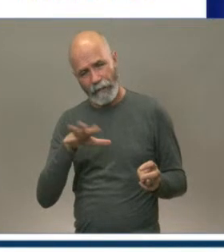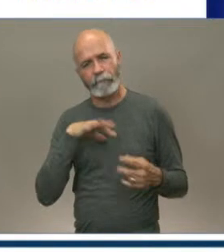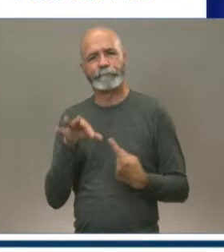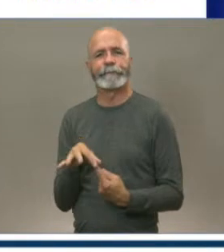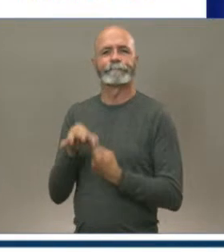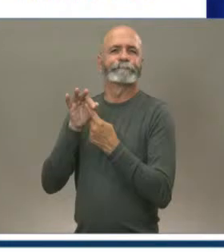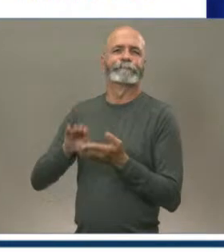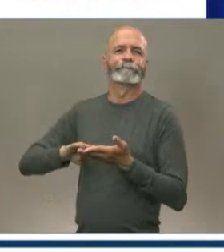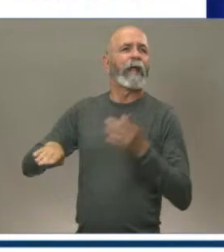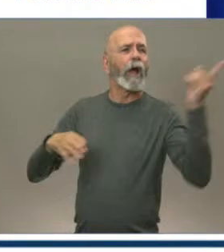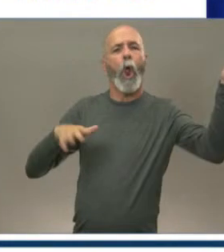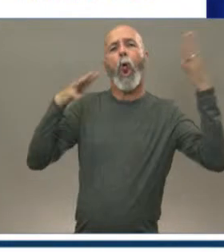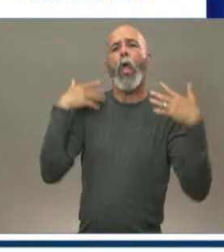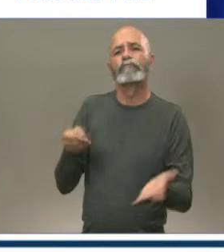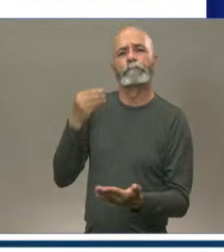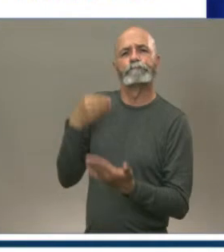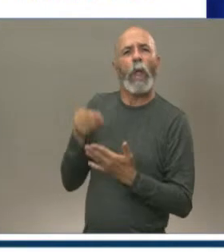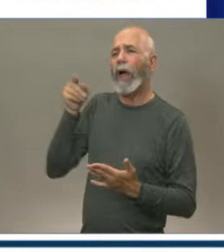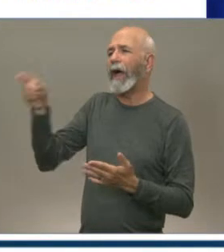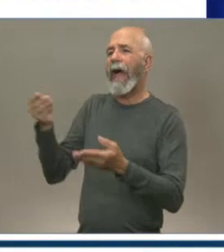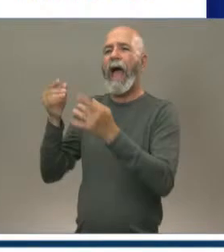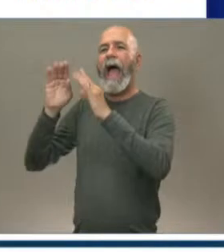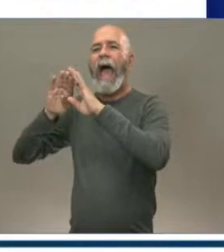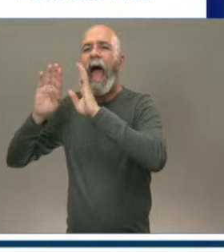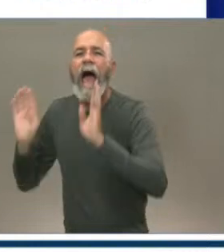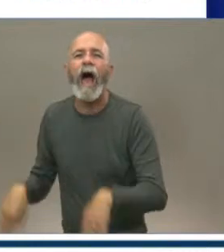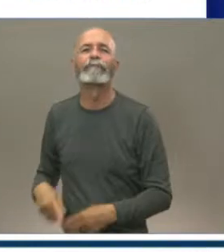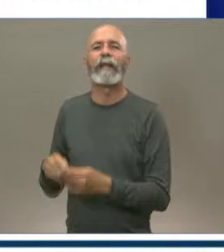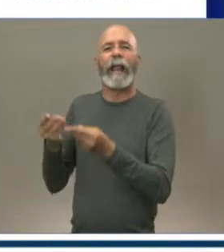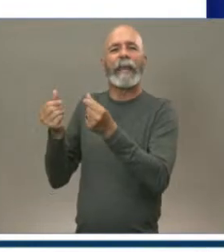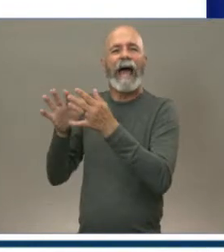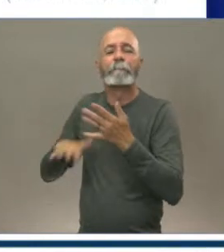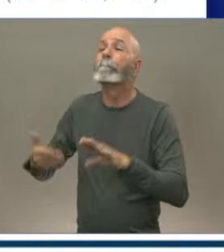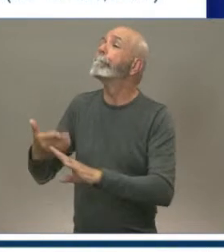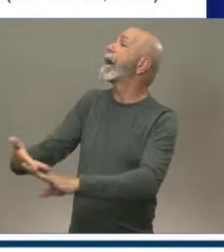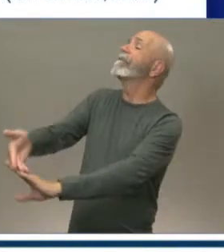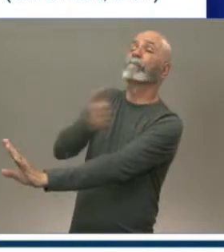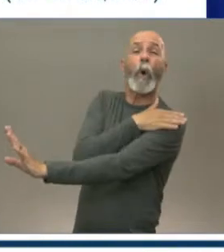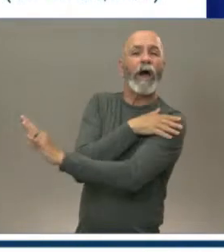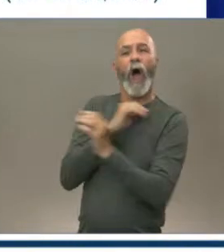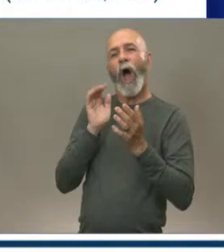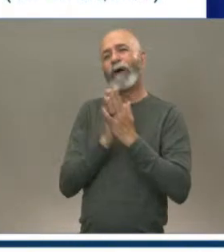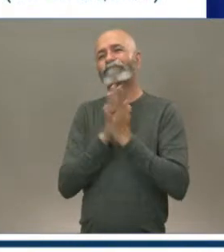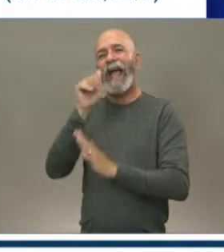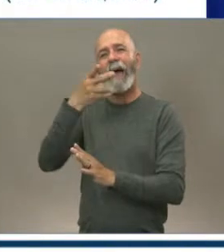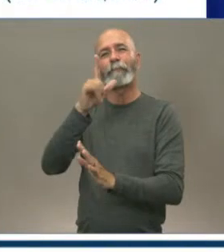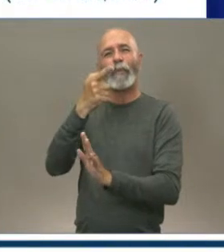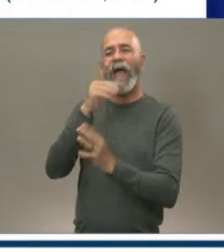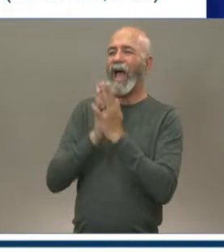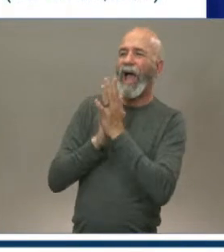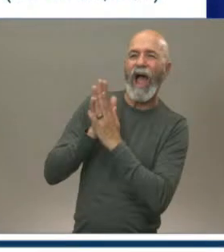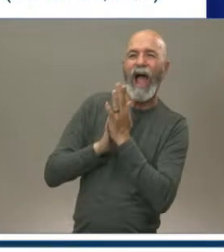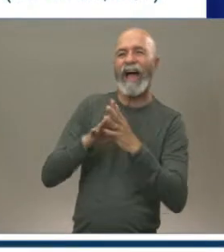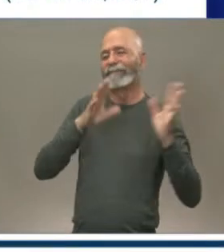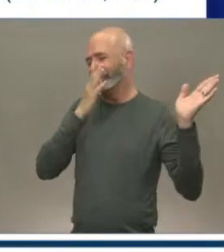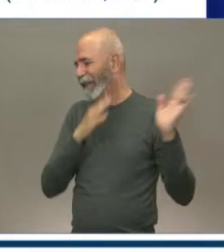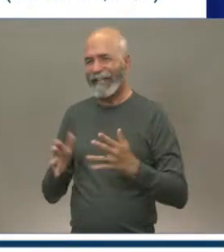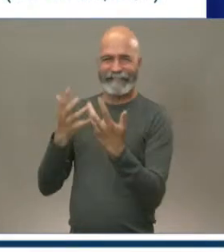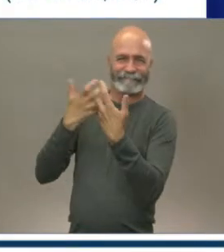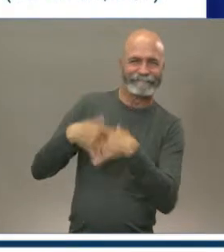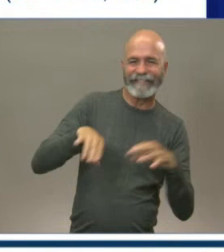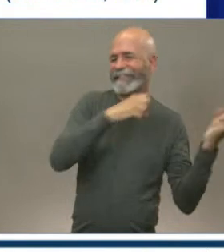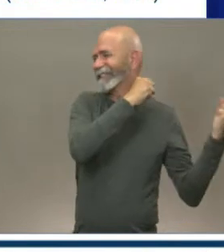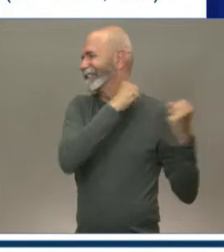been involved in purchase of a home before April 21st. If they had a purchase and sale agreement,